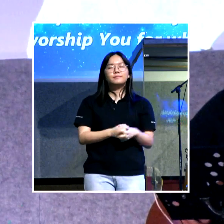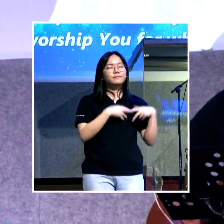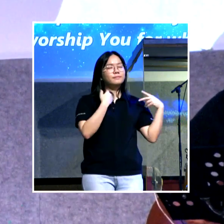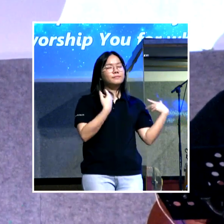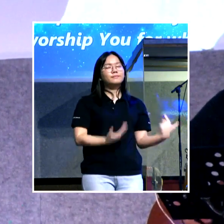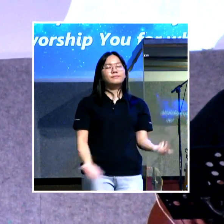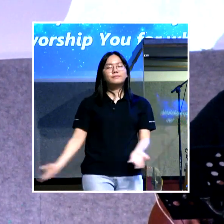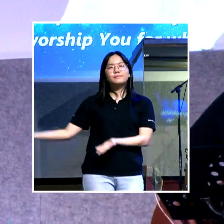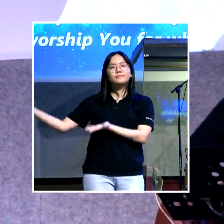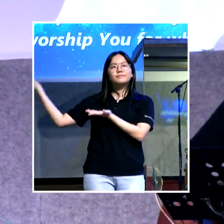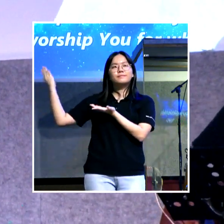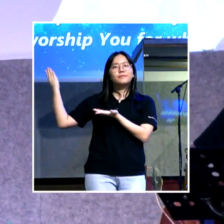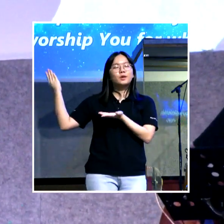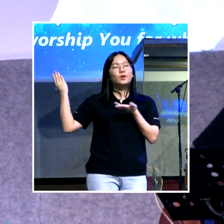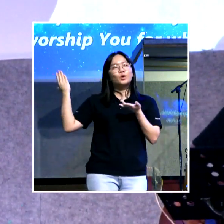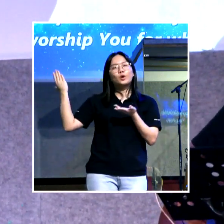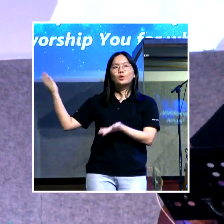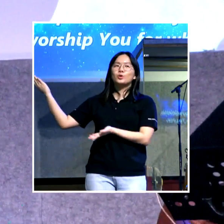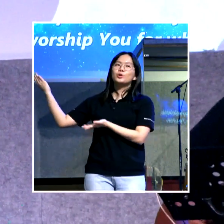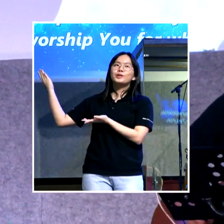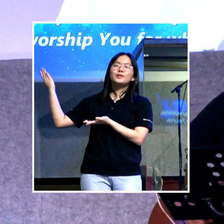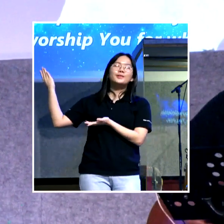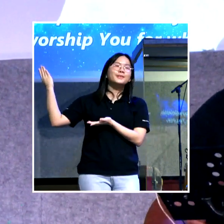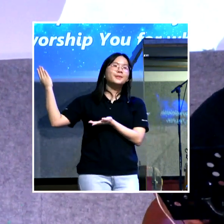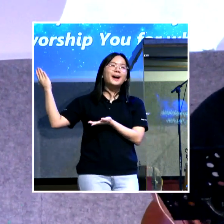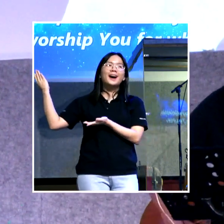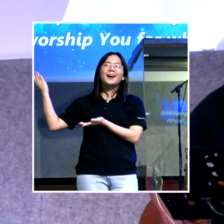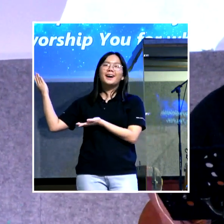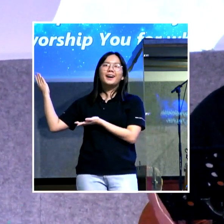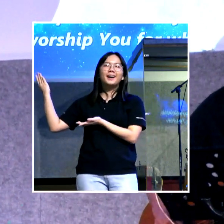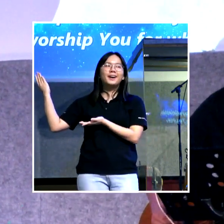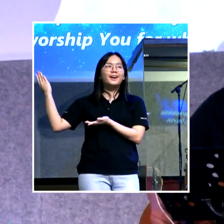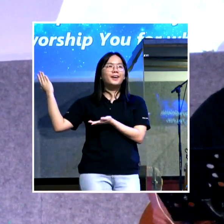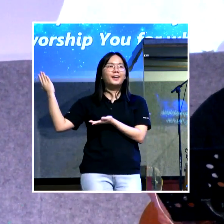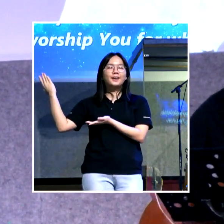worship you for who you